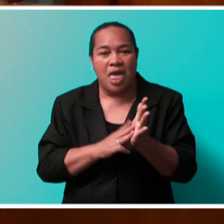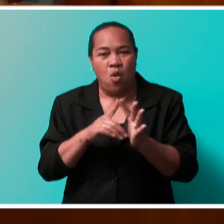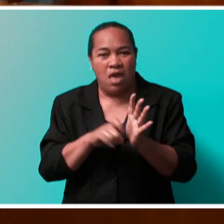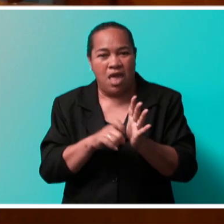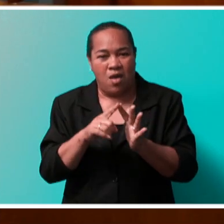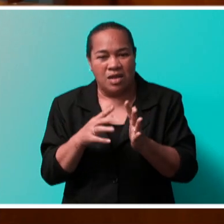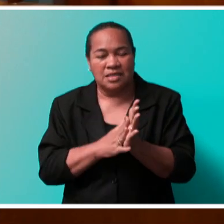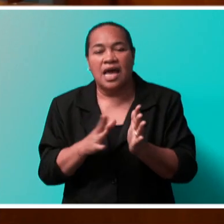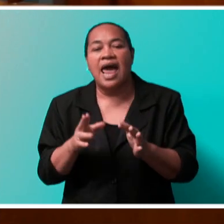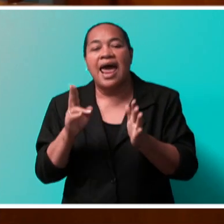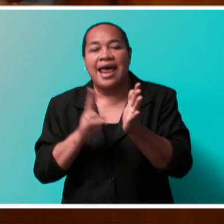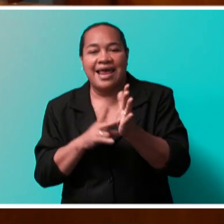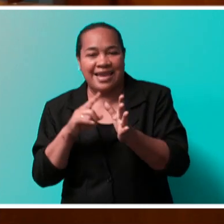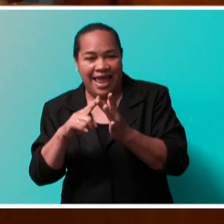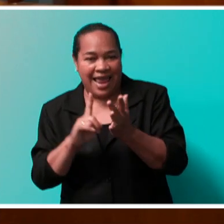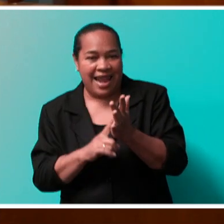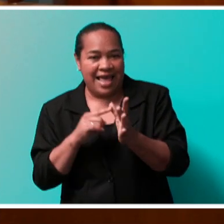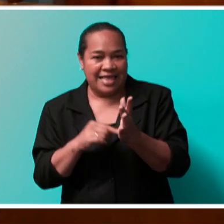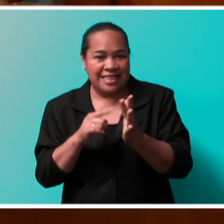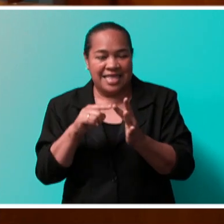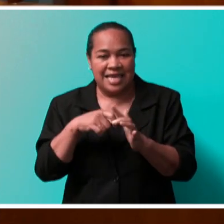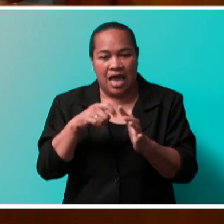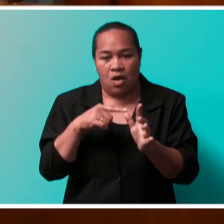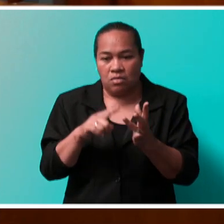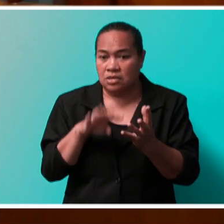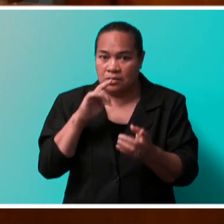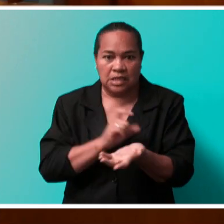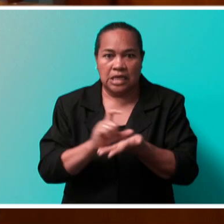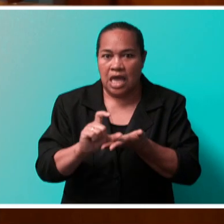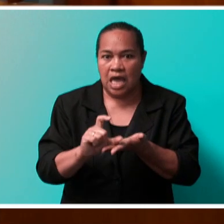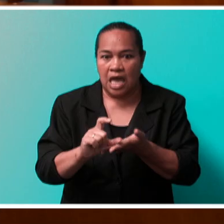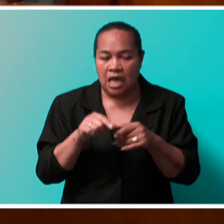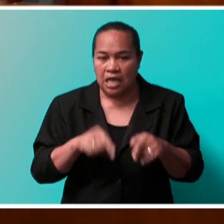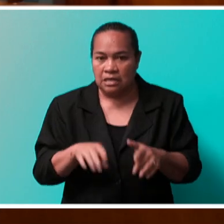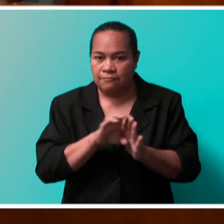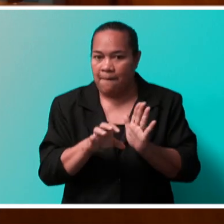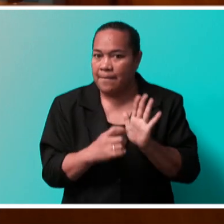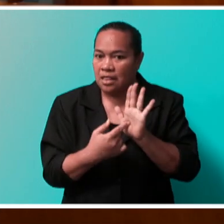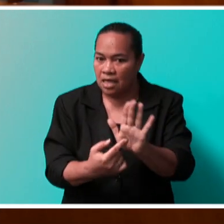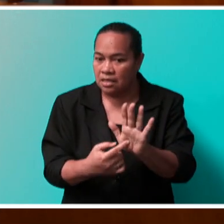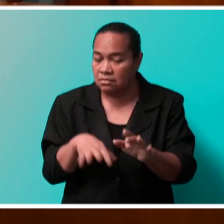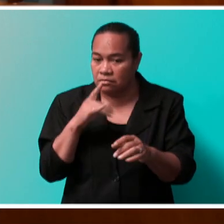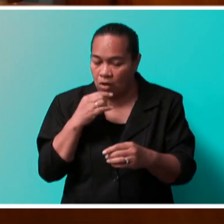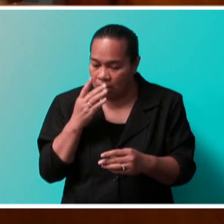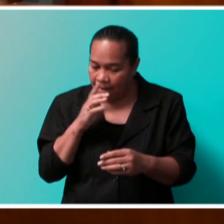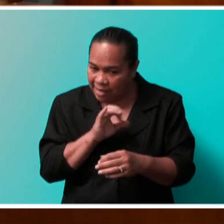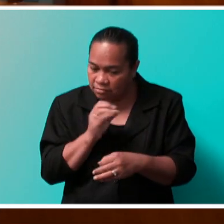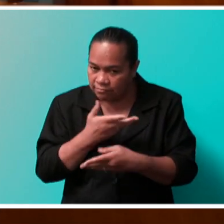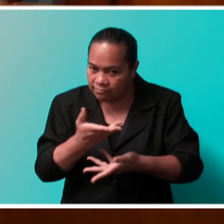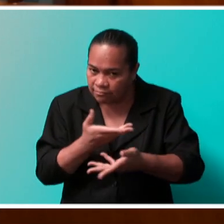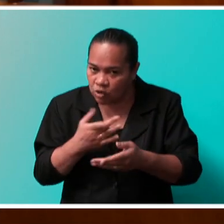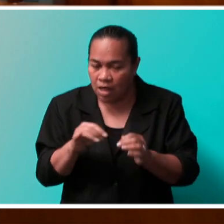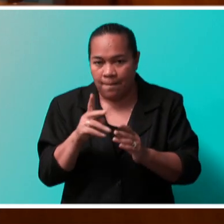The Commission's mandate is clear. It is required to conduct a consultative process involving